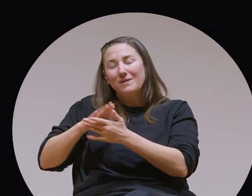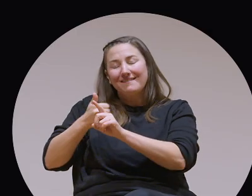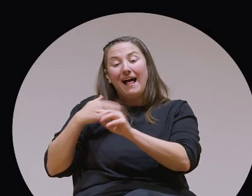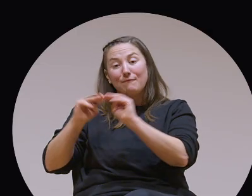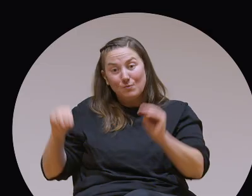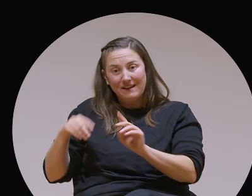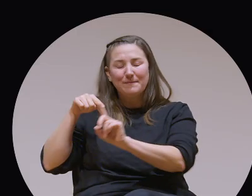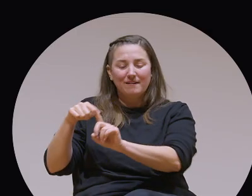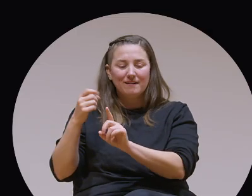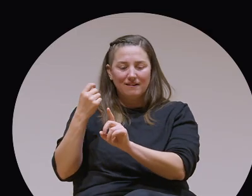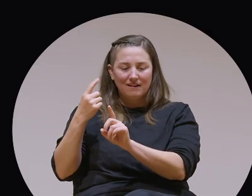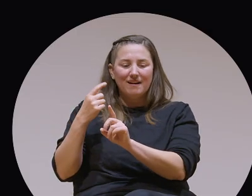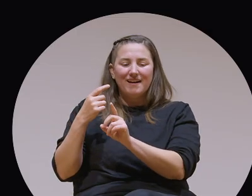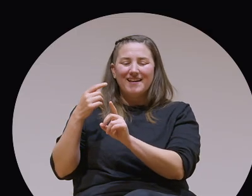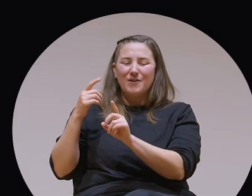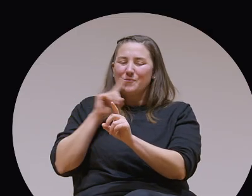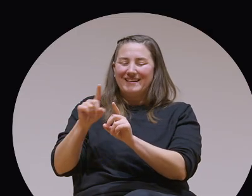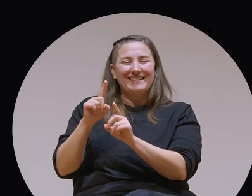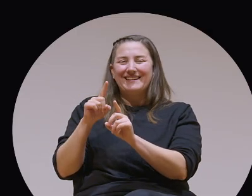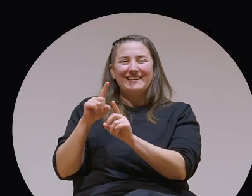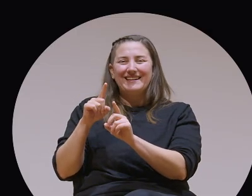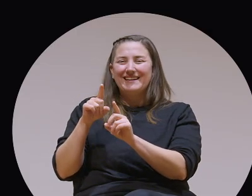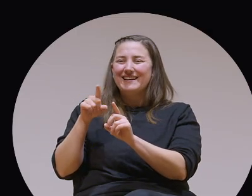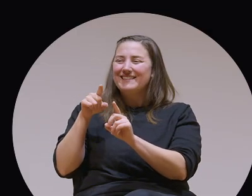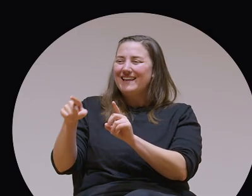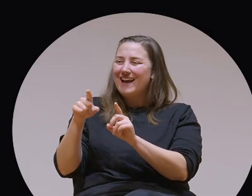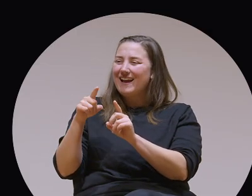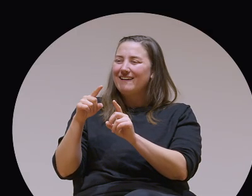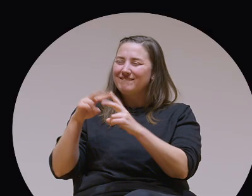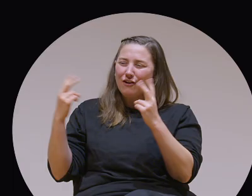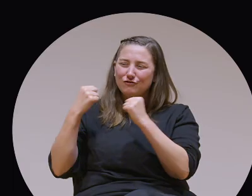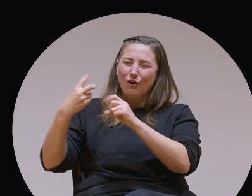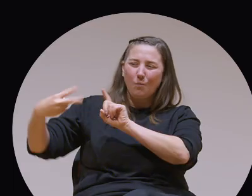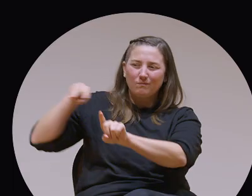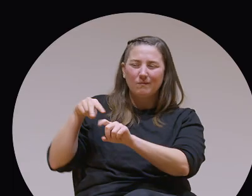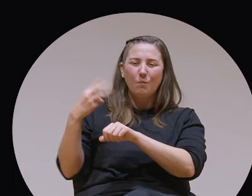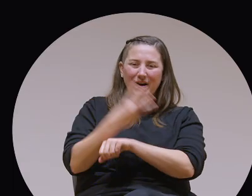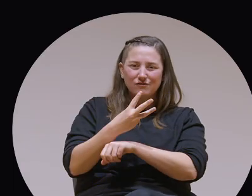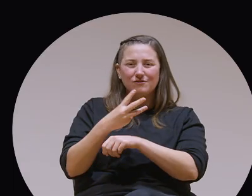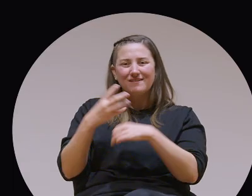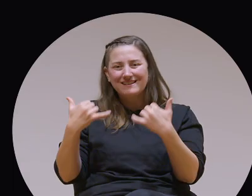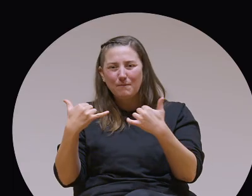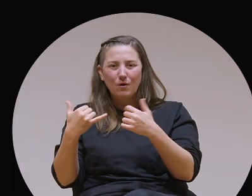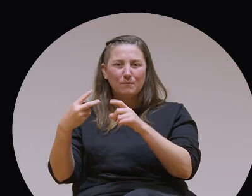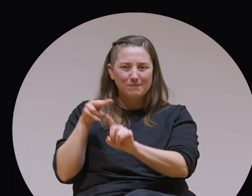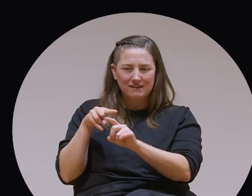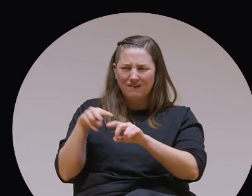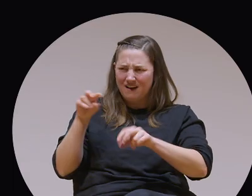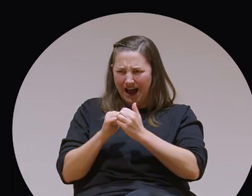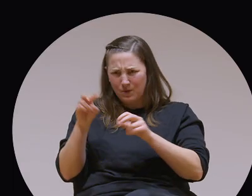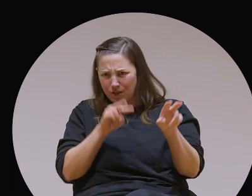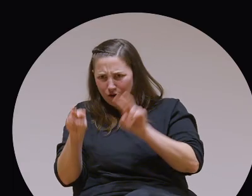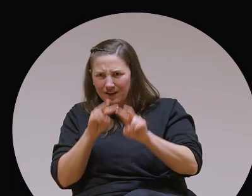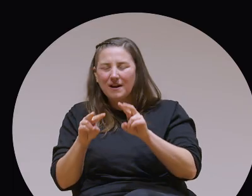which was all about ethnography. It was all about taking a Western contemporary view and looking at these objects almost